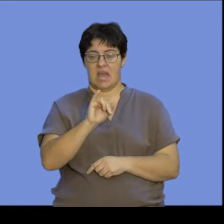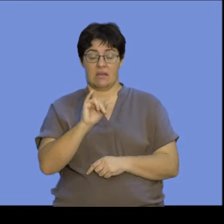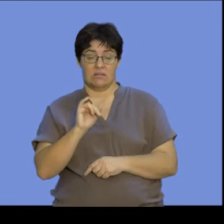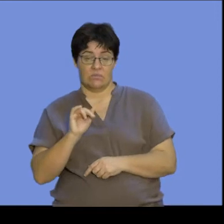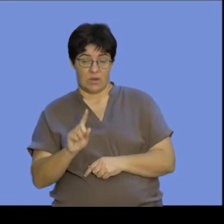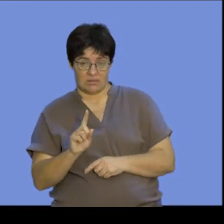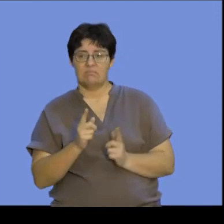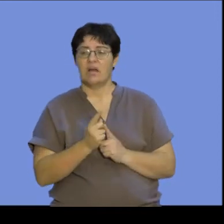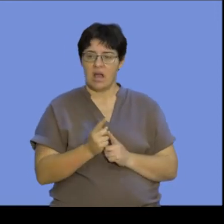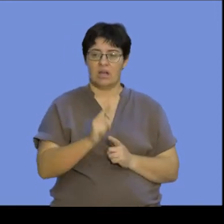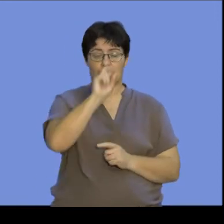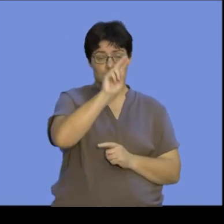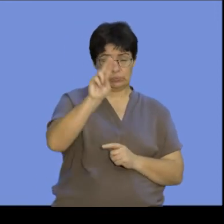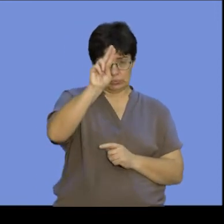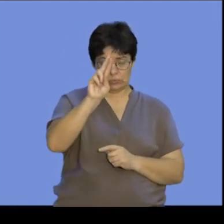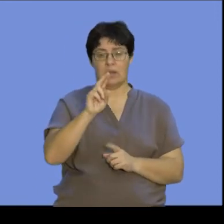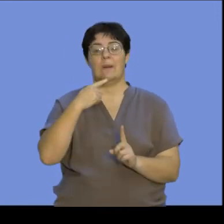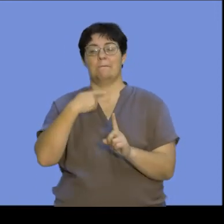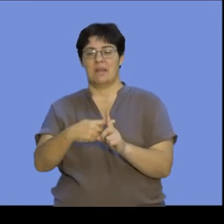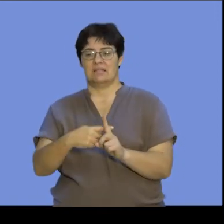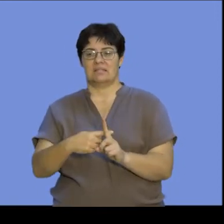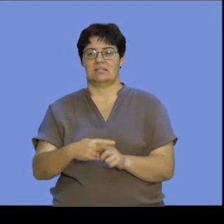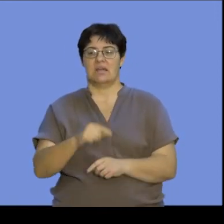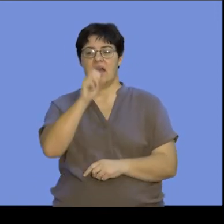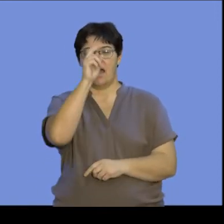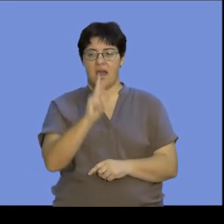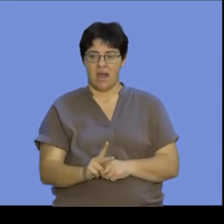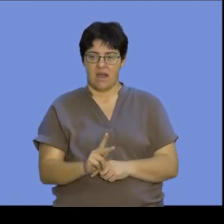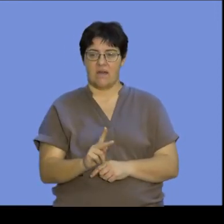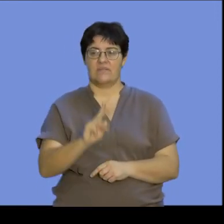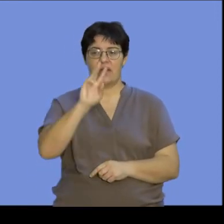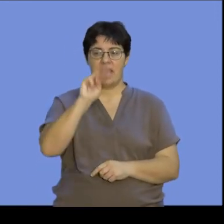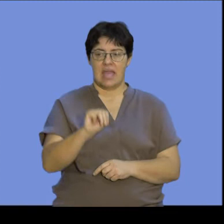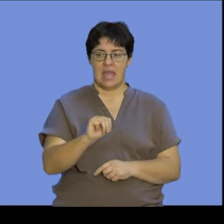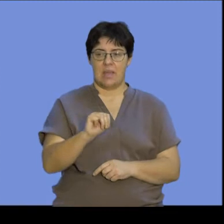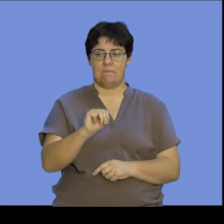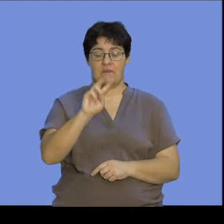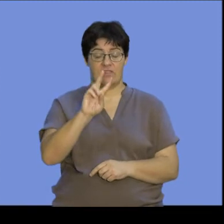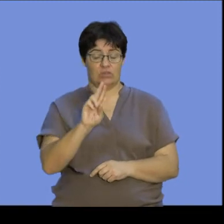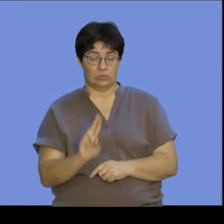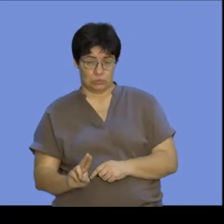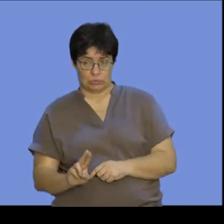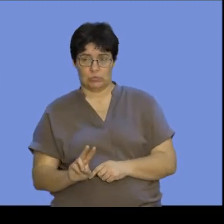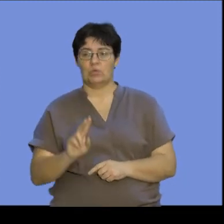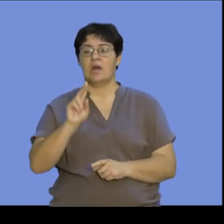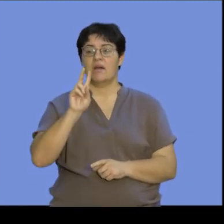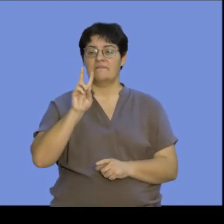the second ball's mass times the second ball's initial velocity